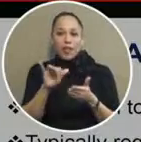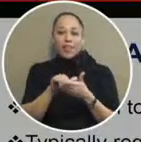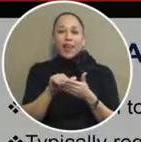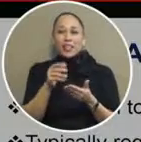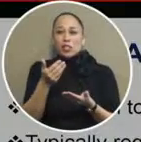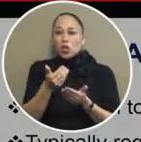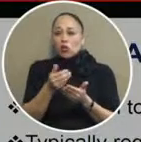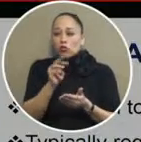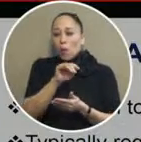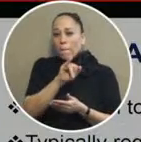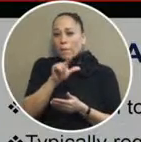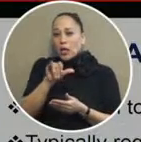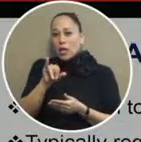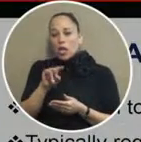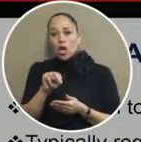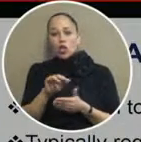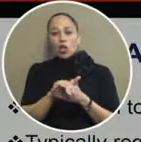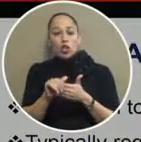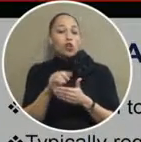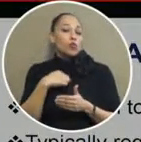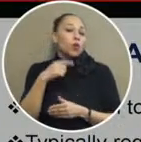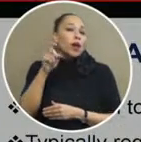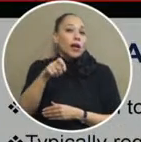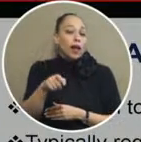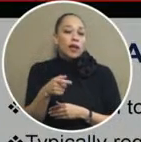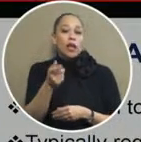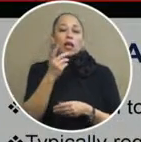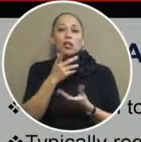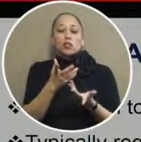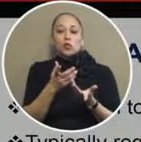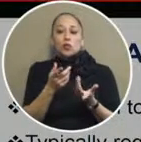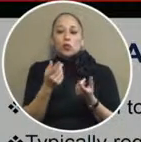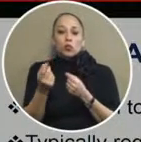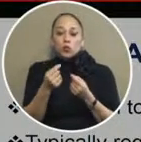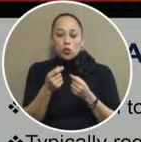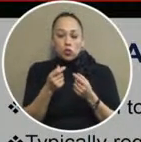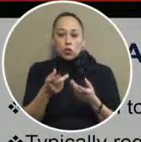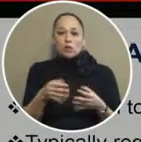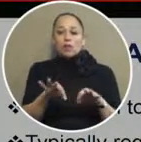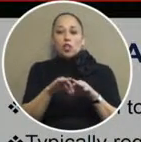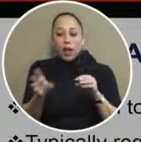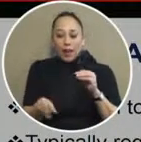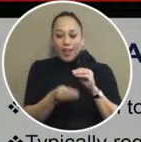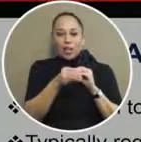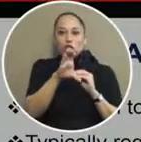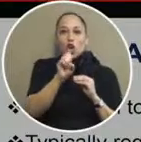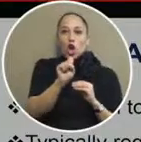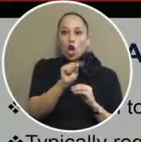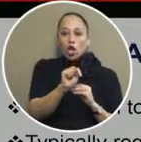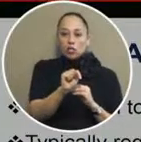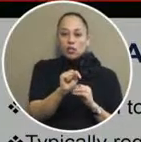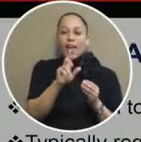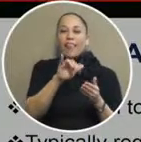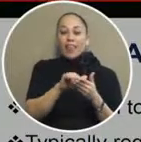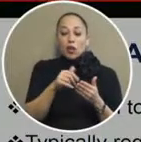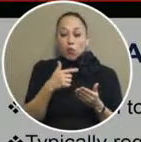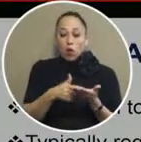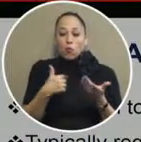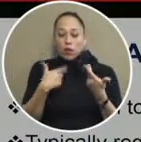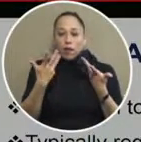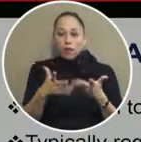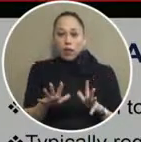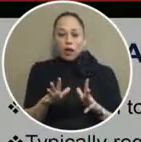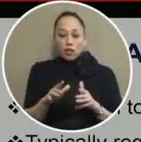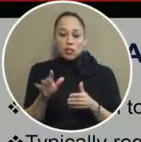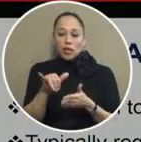million that we would need to eat essentially in those additional costs. And so what we had done is we had